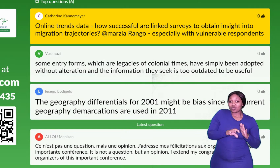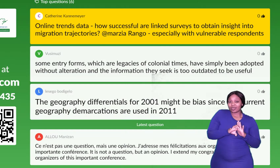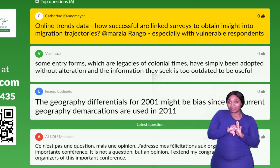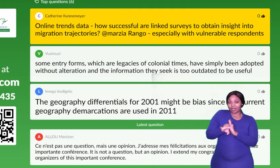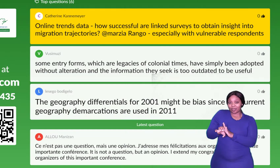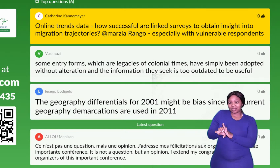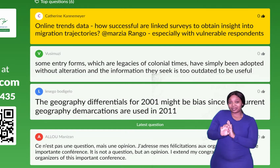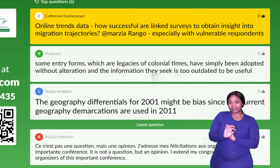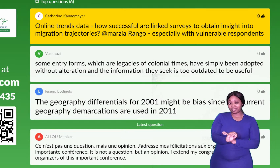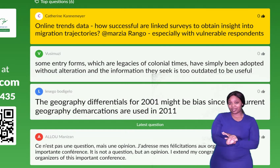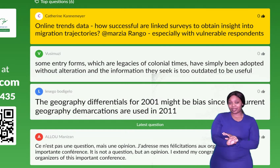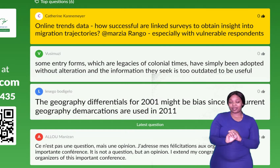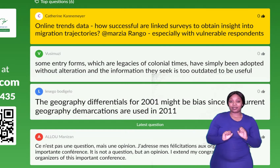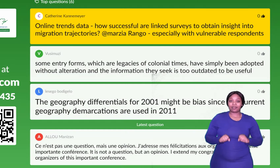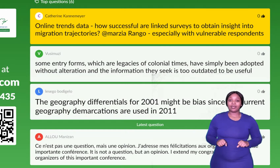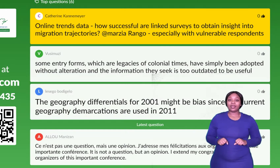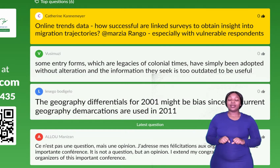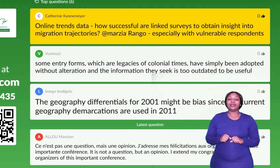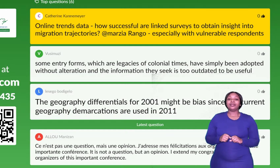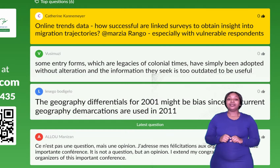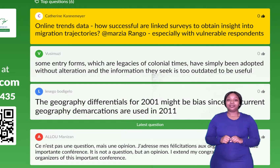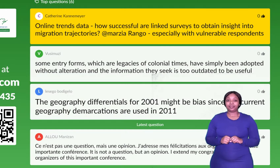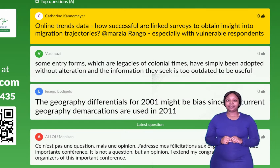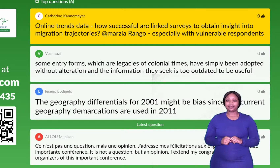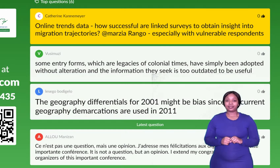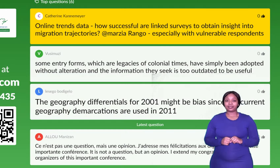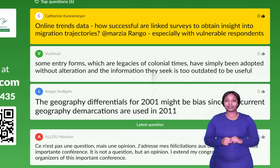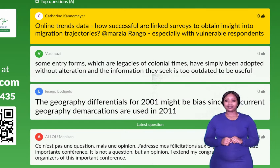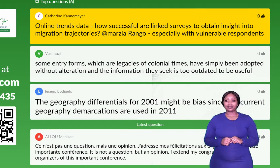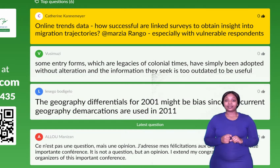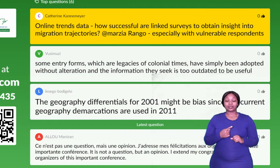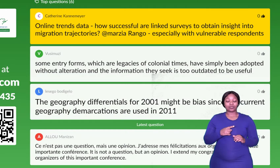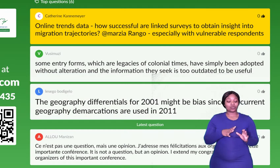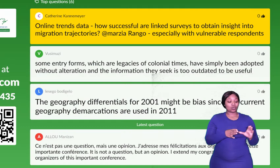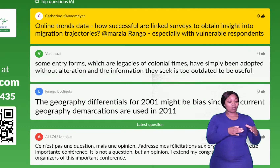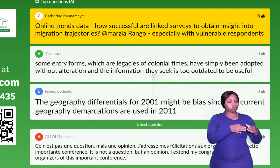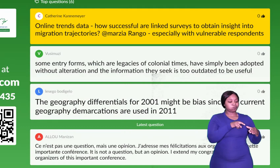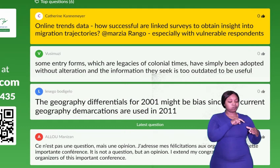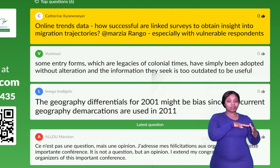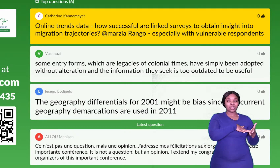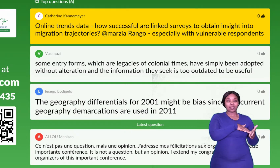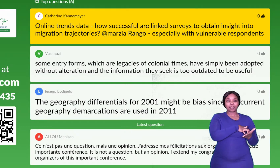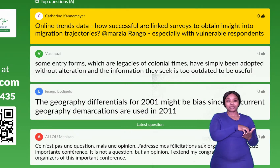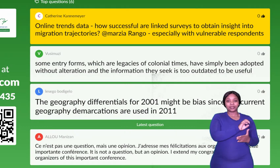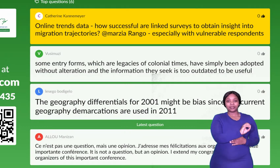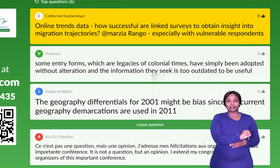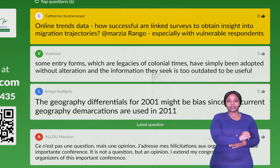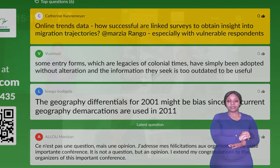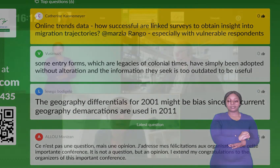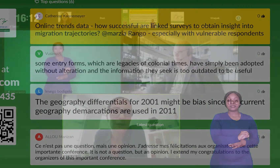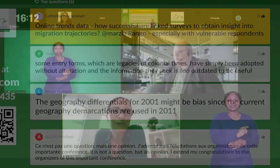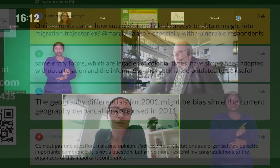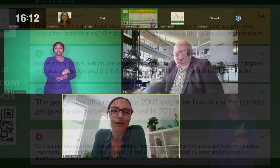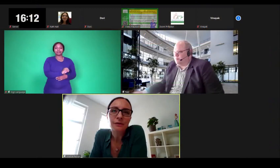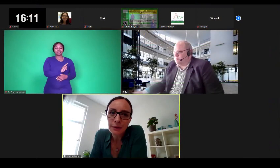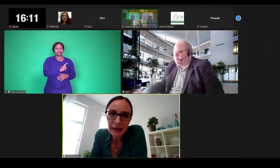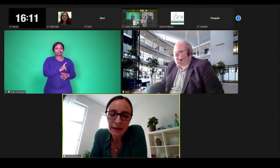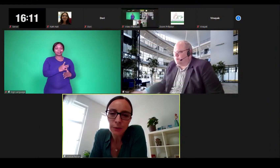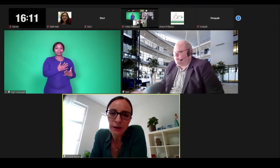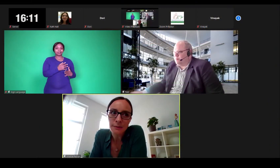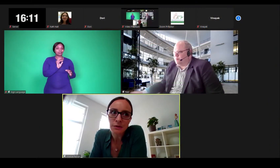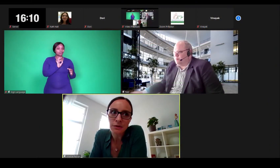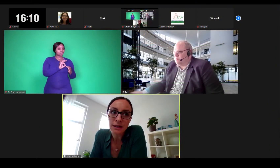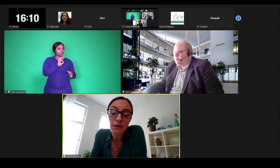examples. I think when it comes to vulnerable populations, it's primarily not